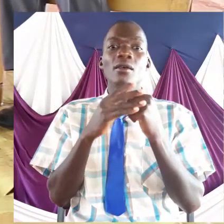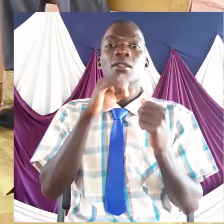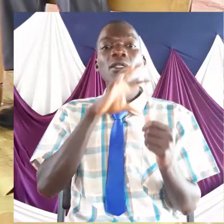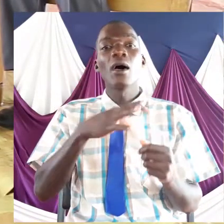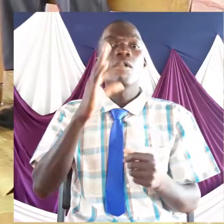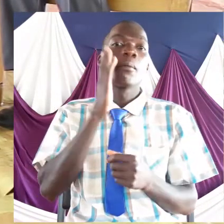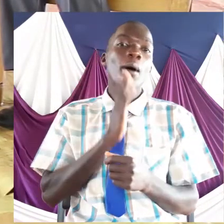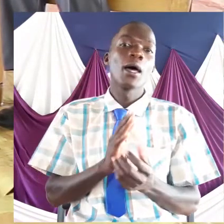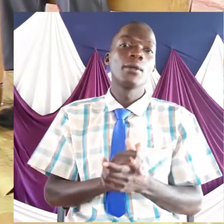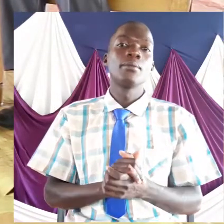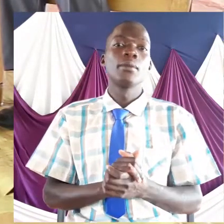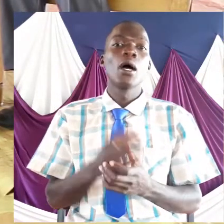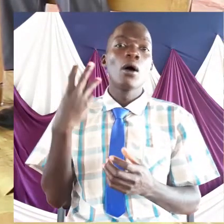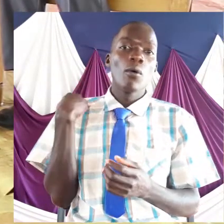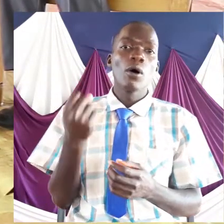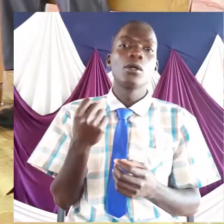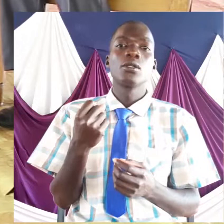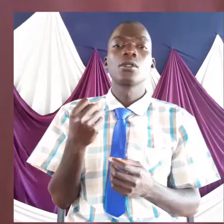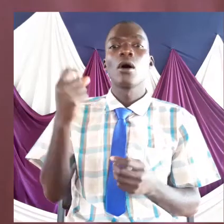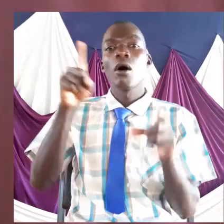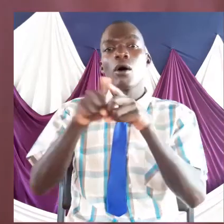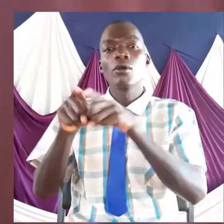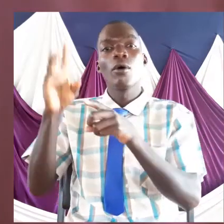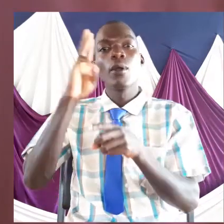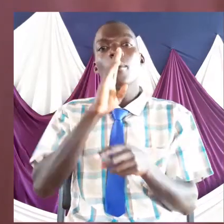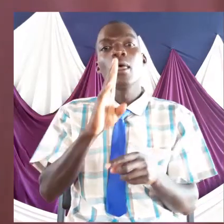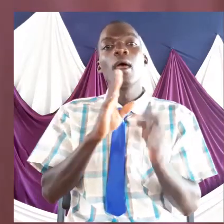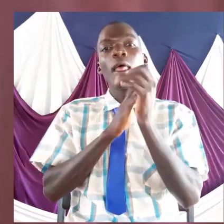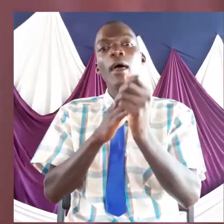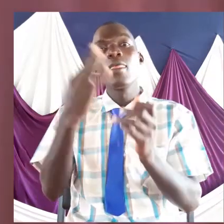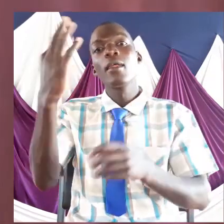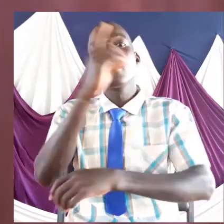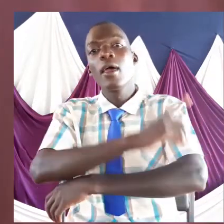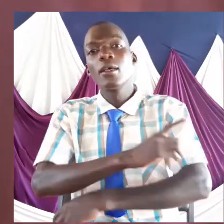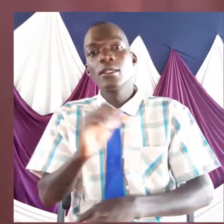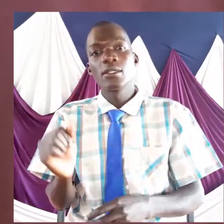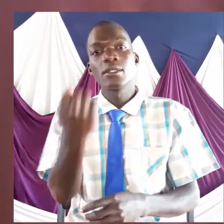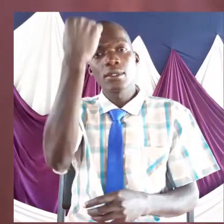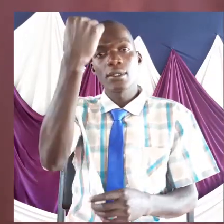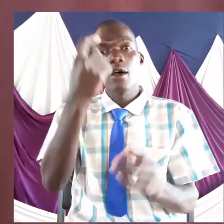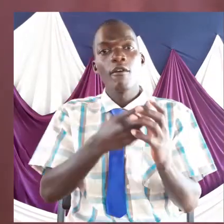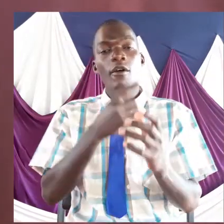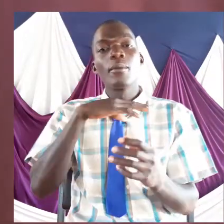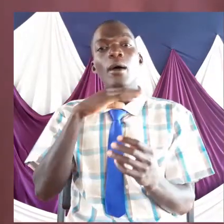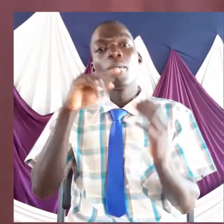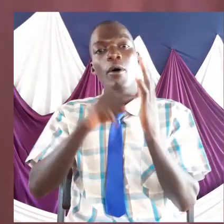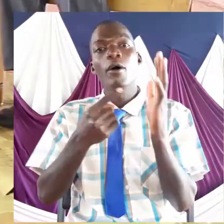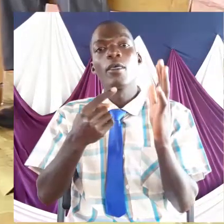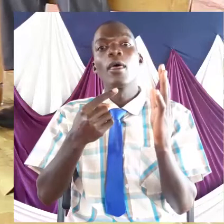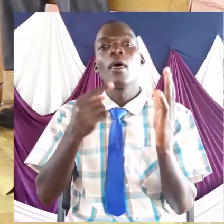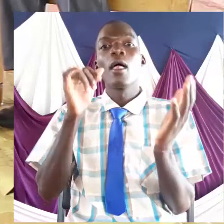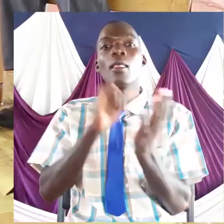Man was, or also will be, 3 nights, 3 days on the earth, pointing at